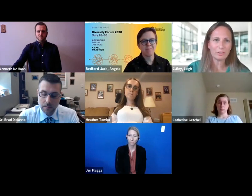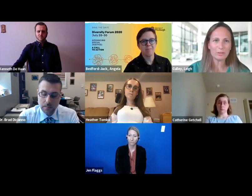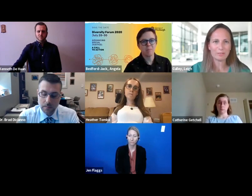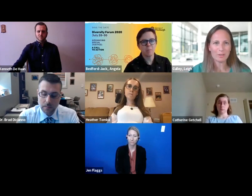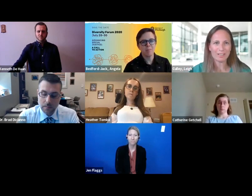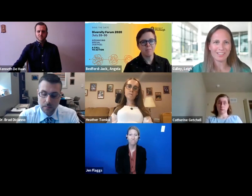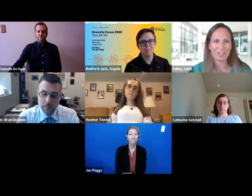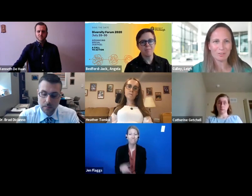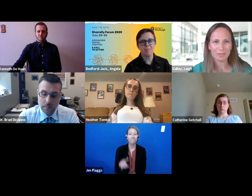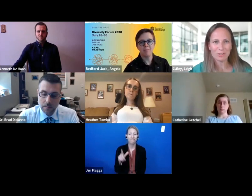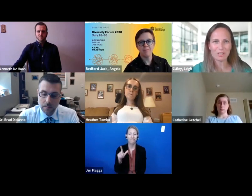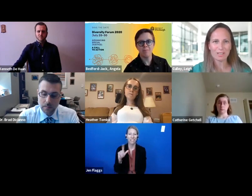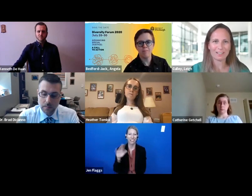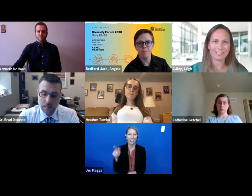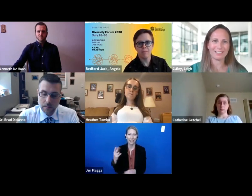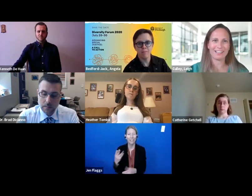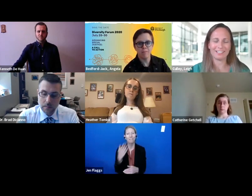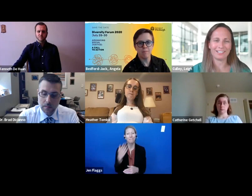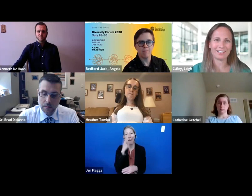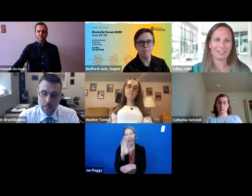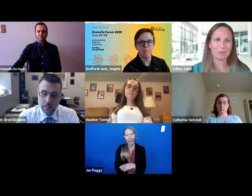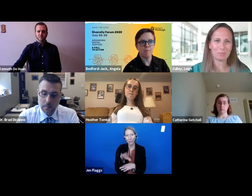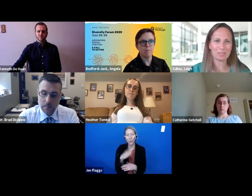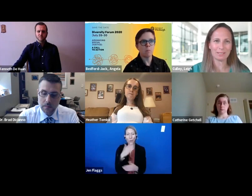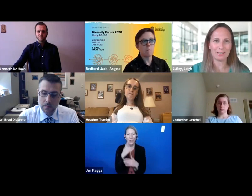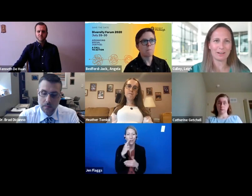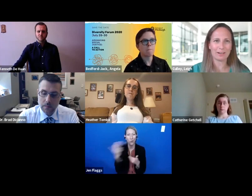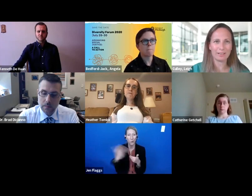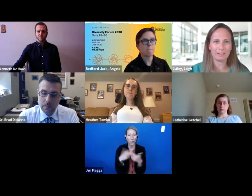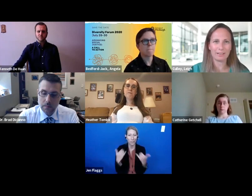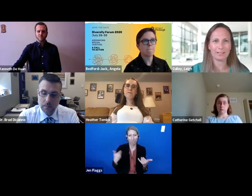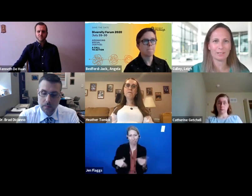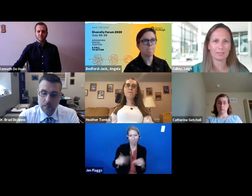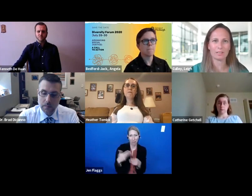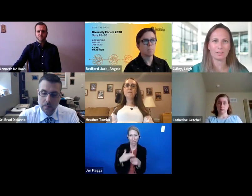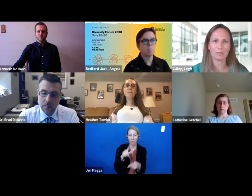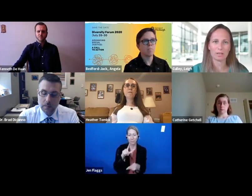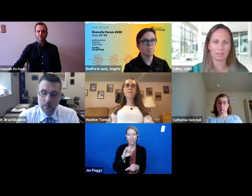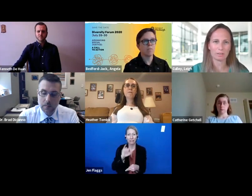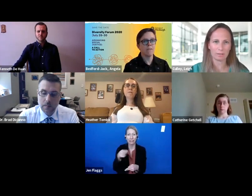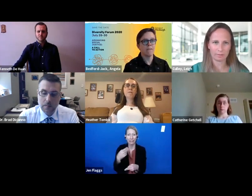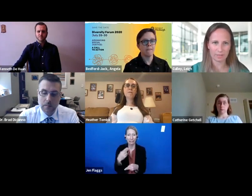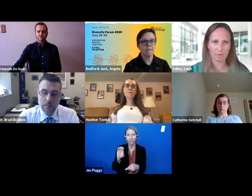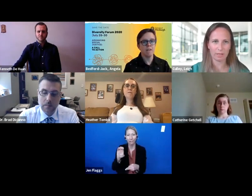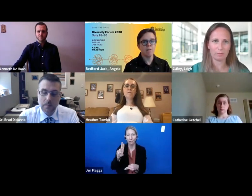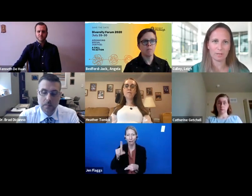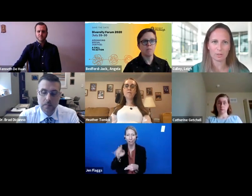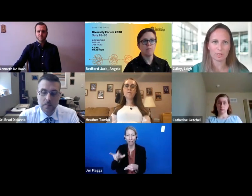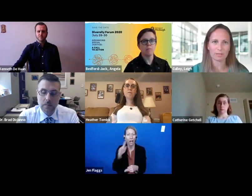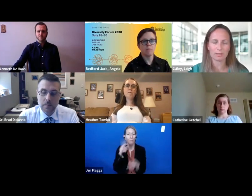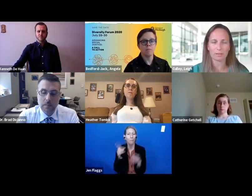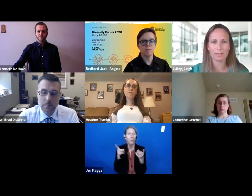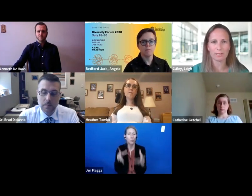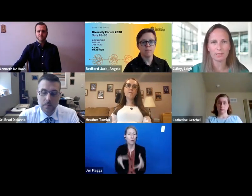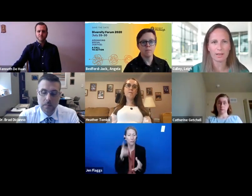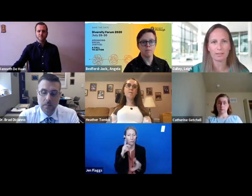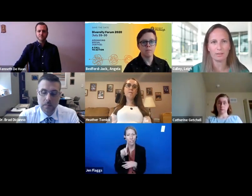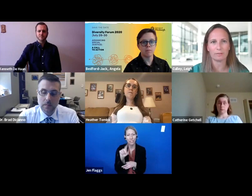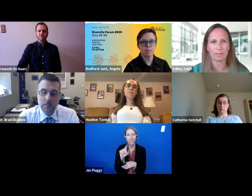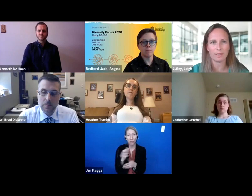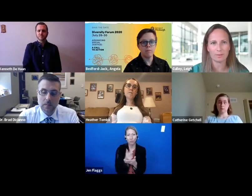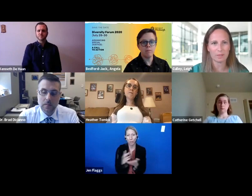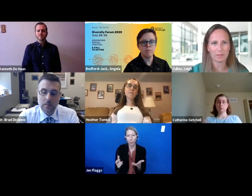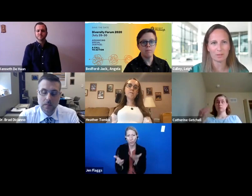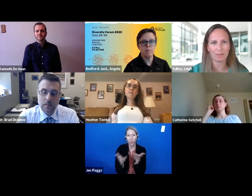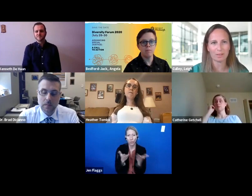Good afternoon, everyone. Thank you for joining us today. My name is Lee Cully, and I serve as the Director of Disability Resources and Services at